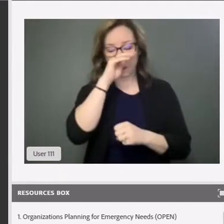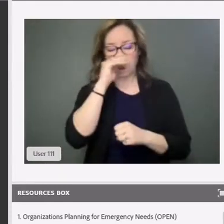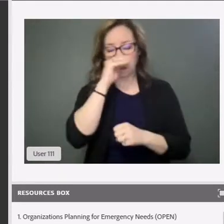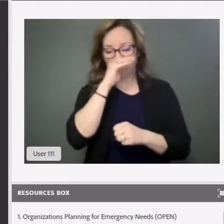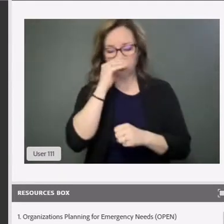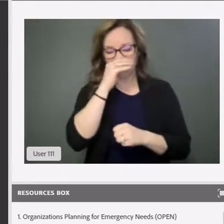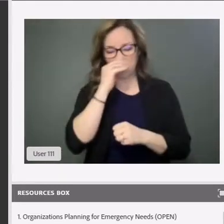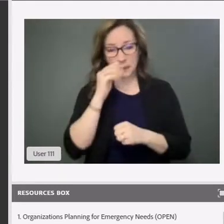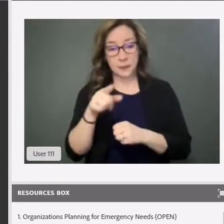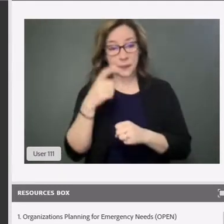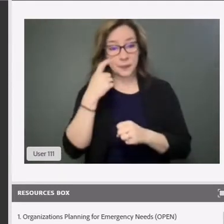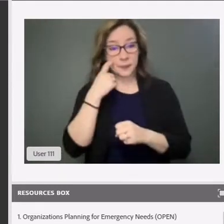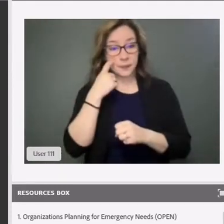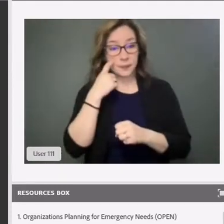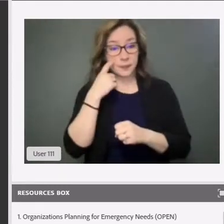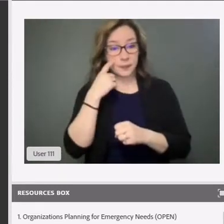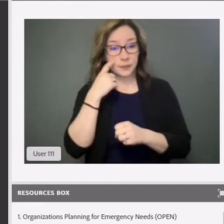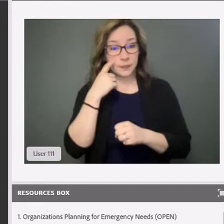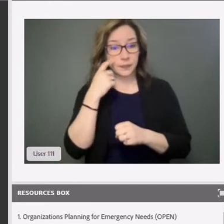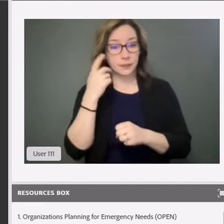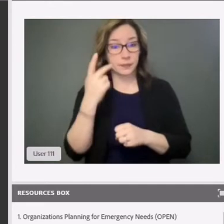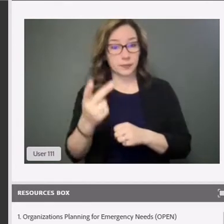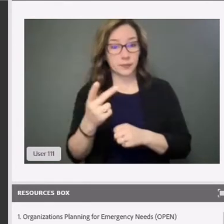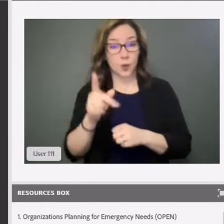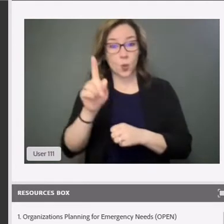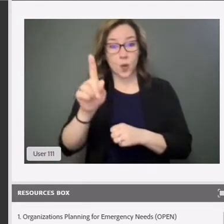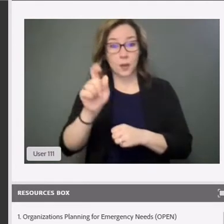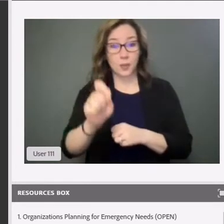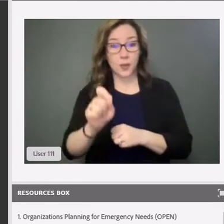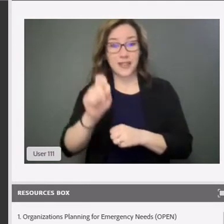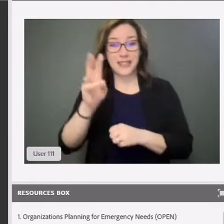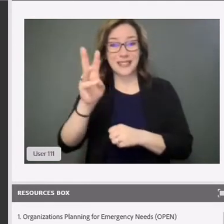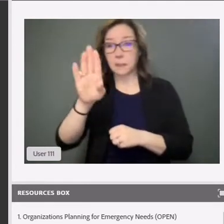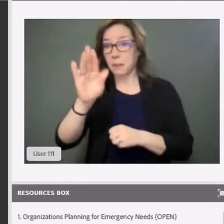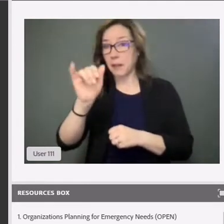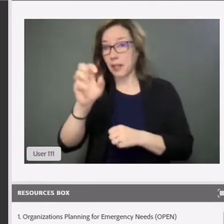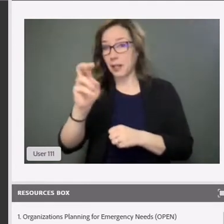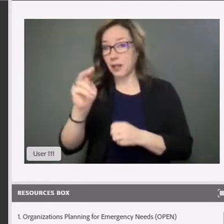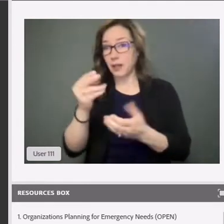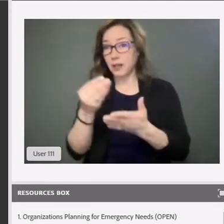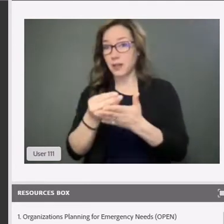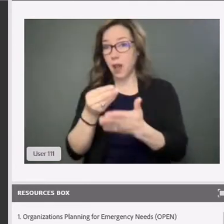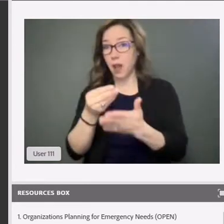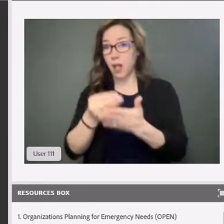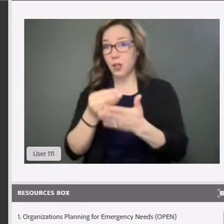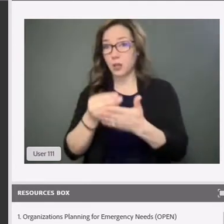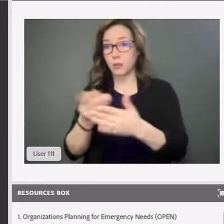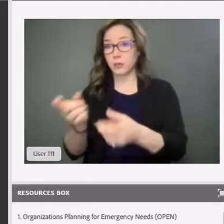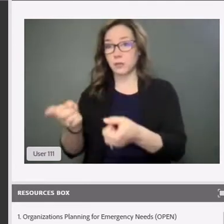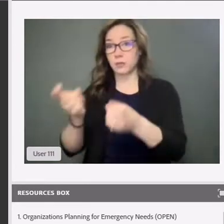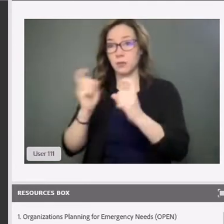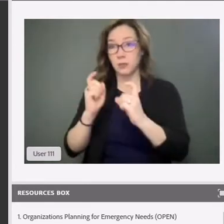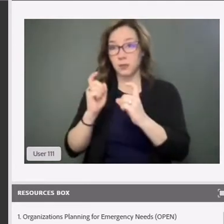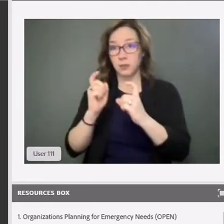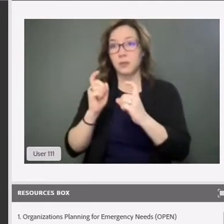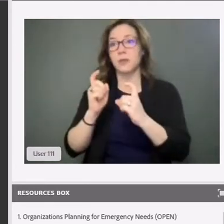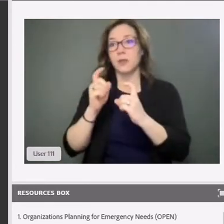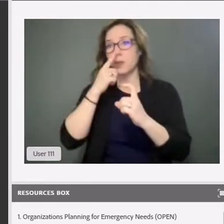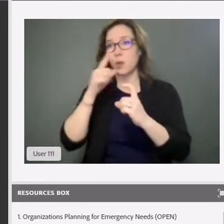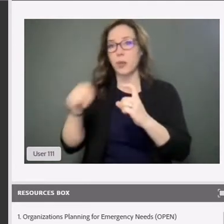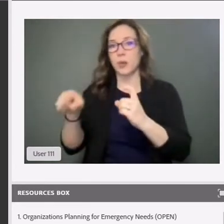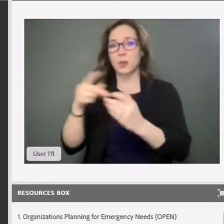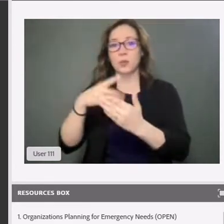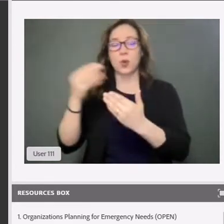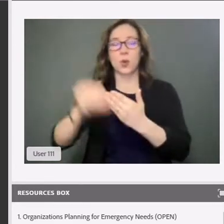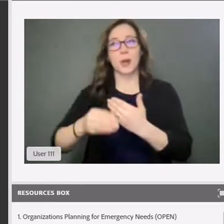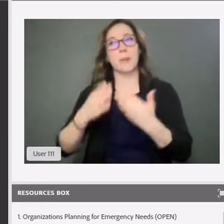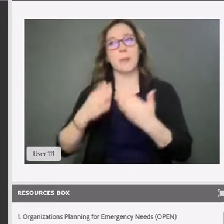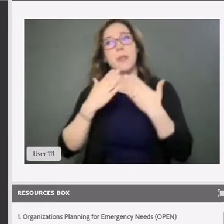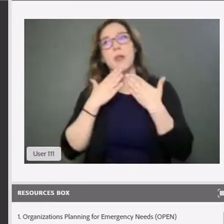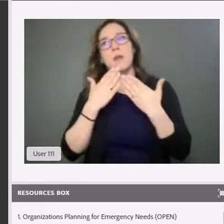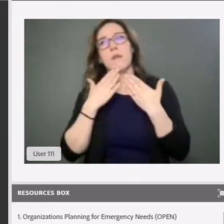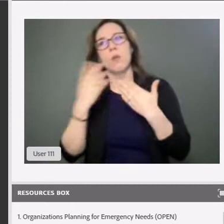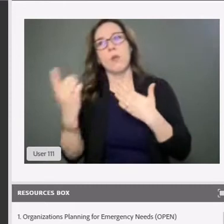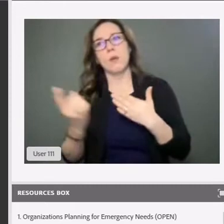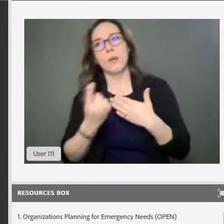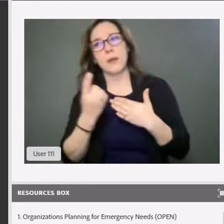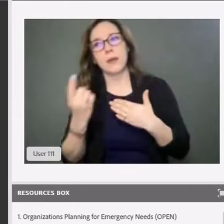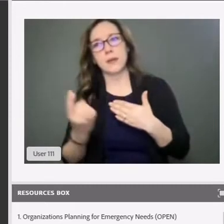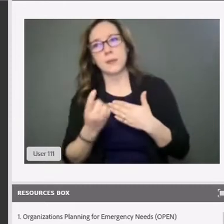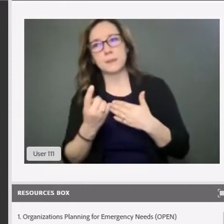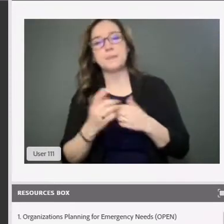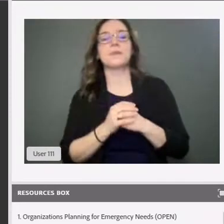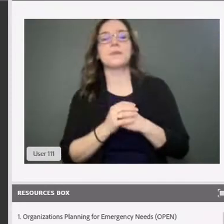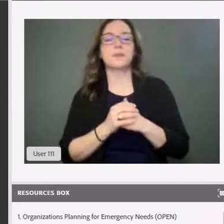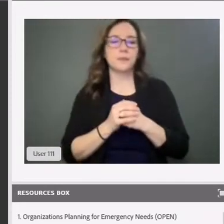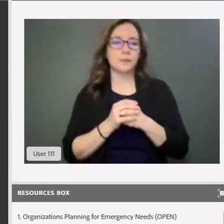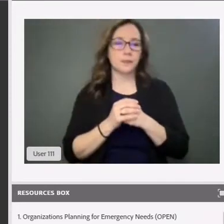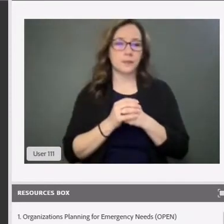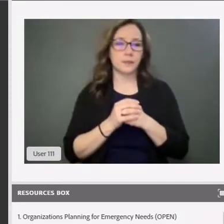As you can see, this year there was almost $1.6 billion appropriated under these programs, which we are always very thankful for. As you can